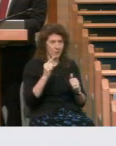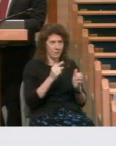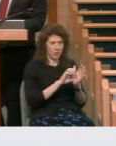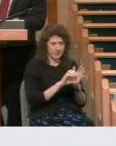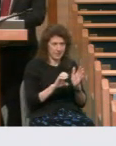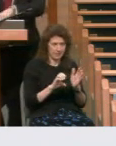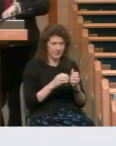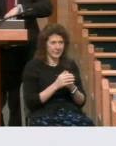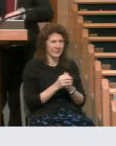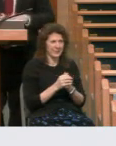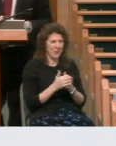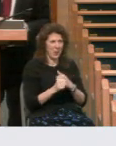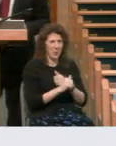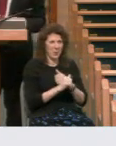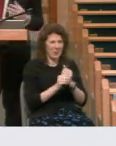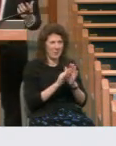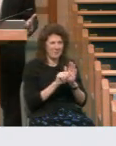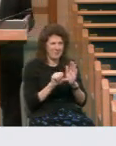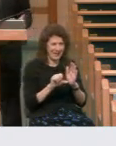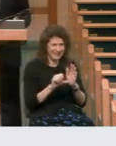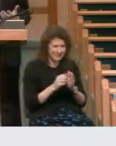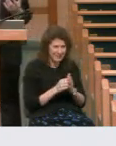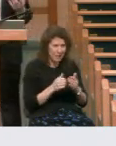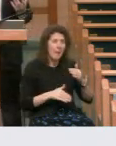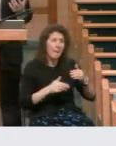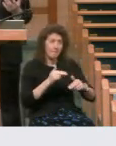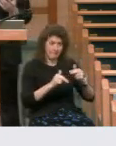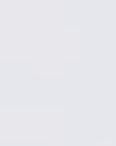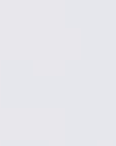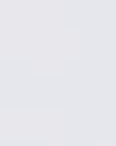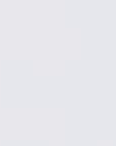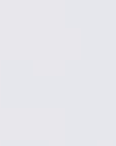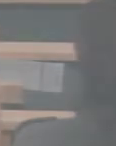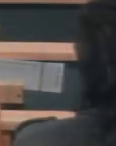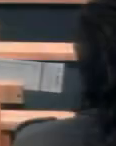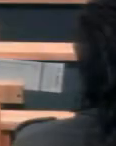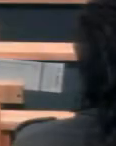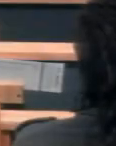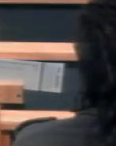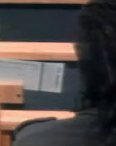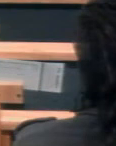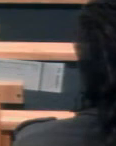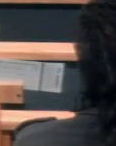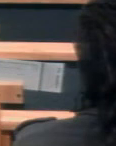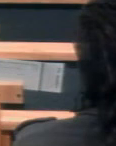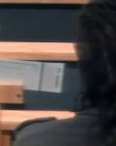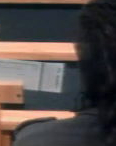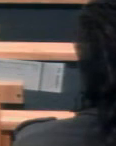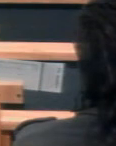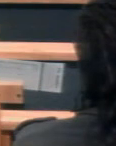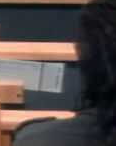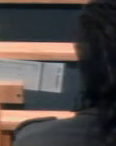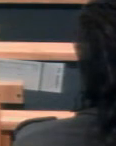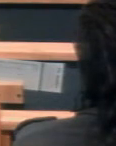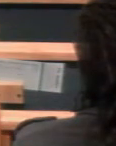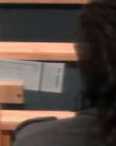our warning here. So they built the wall. In chapter 4, verse 6, why were they able to build the wall? Of course, God